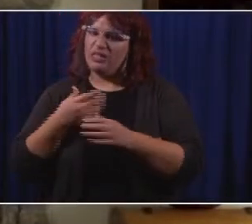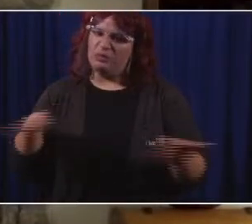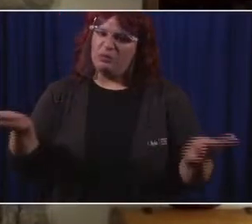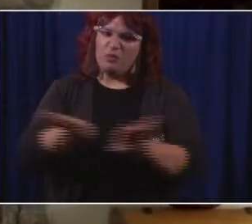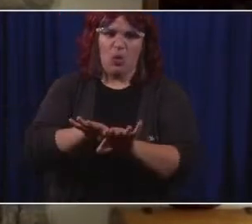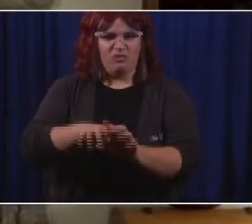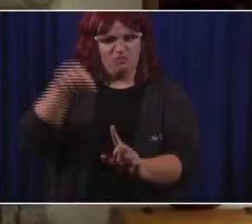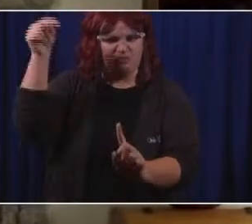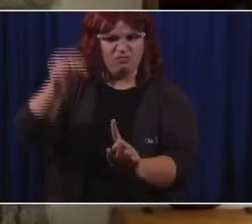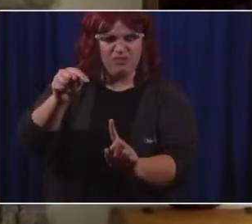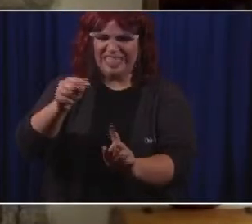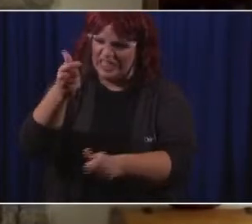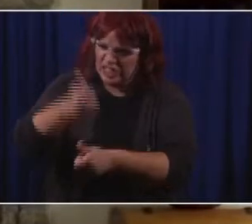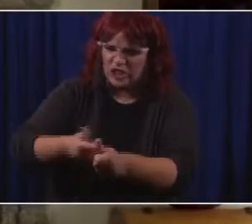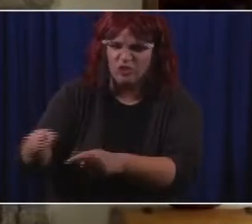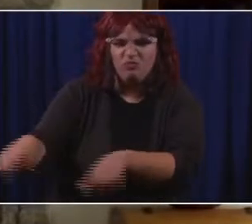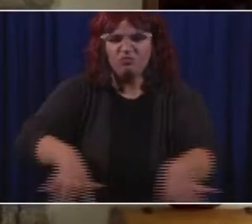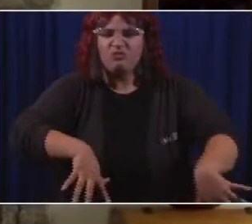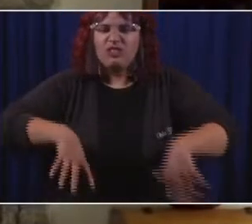can do.